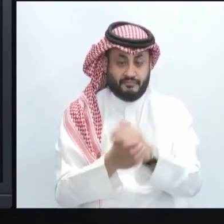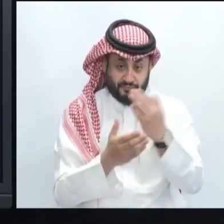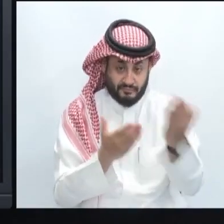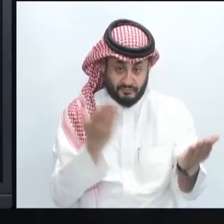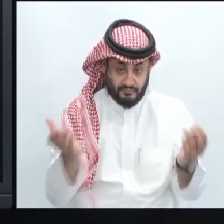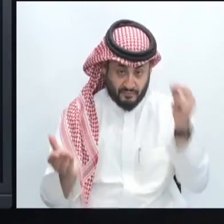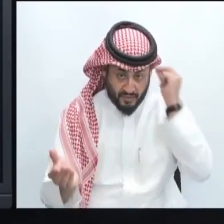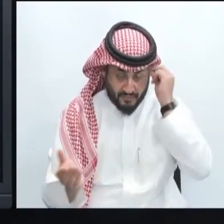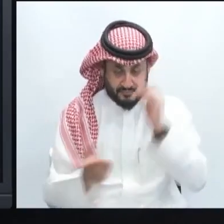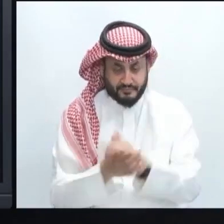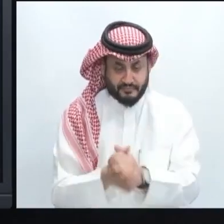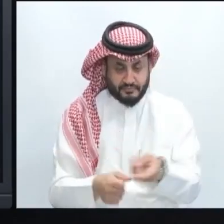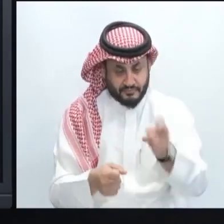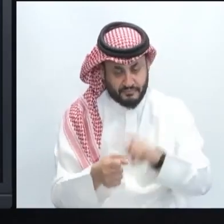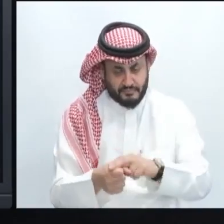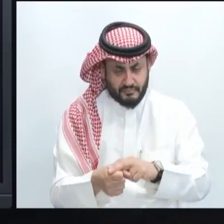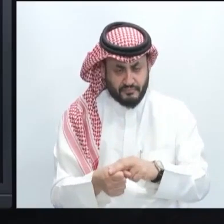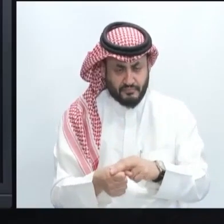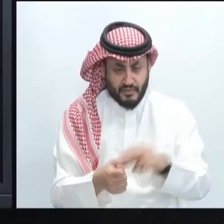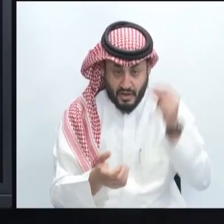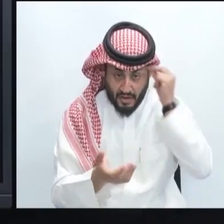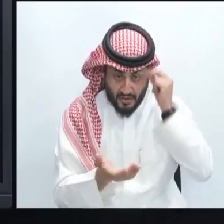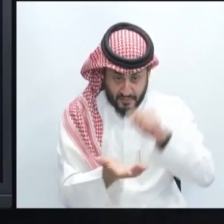word, here we add s.